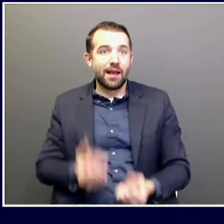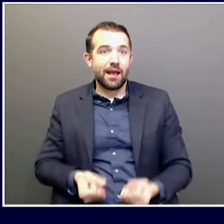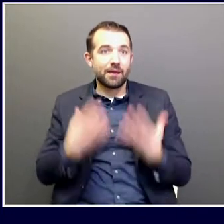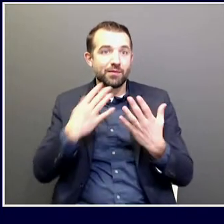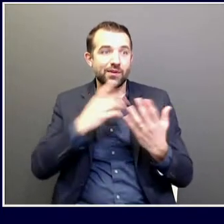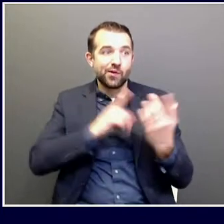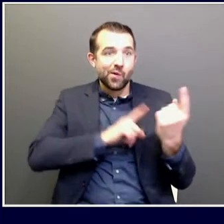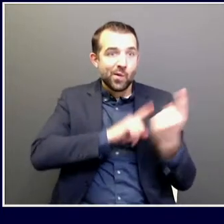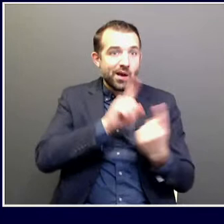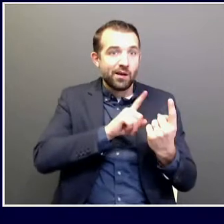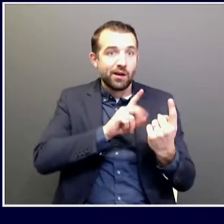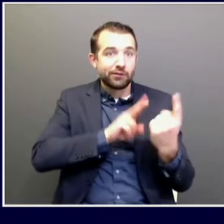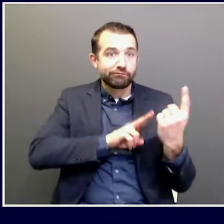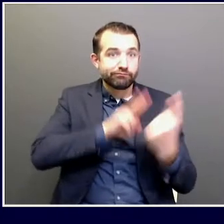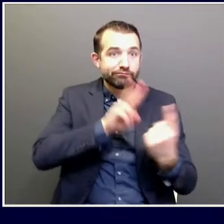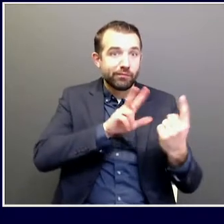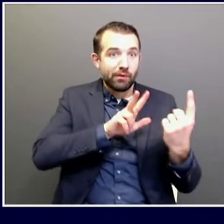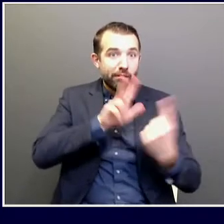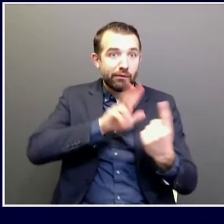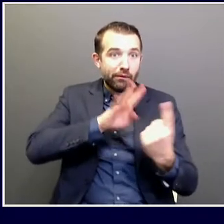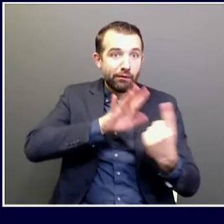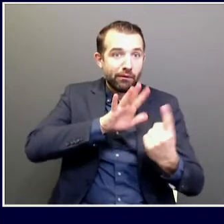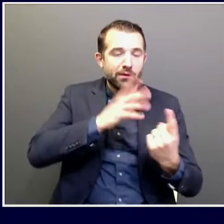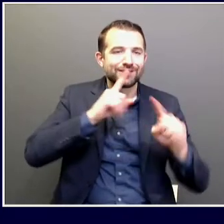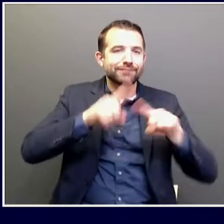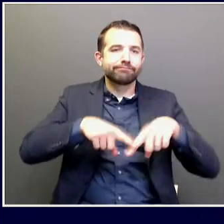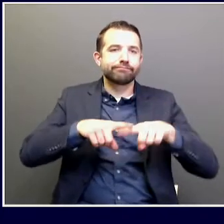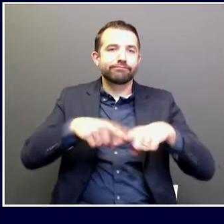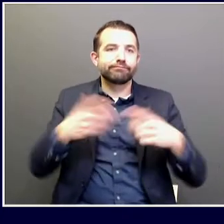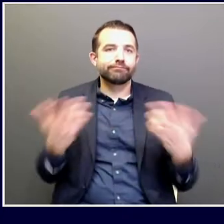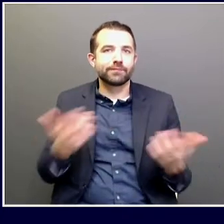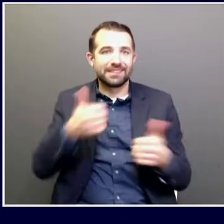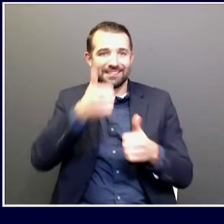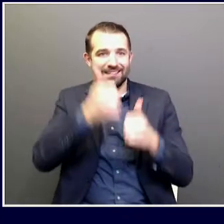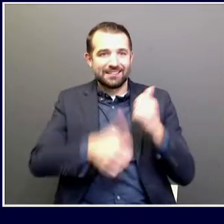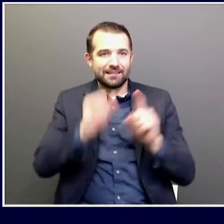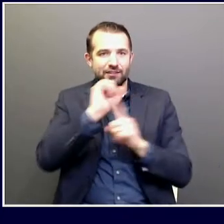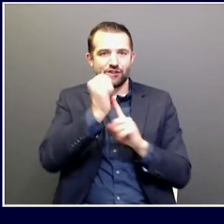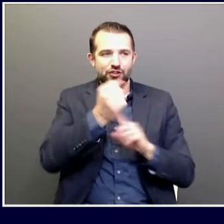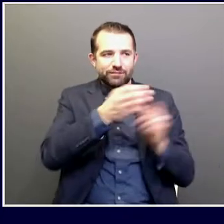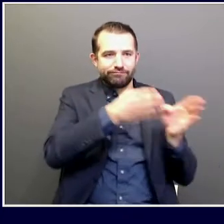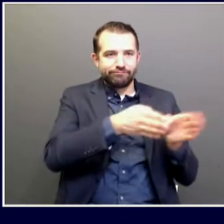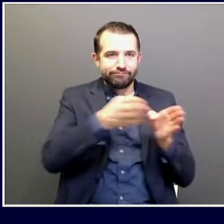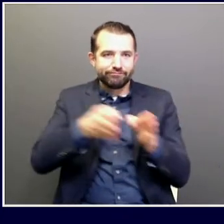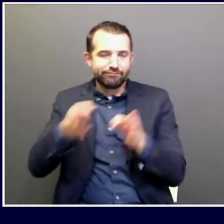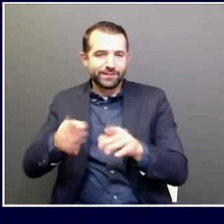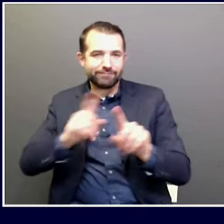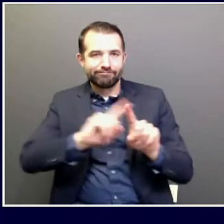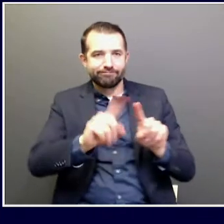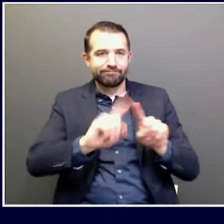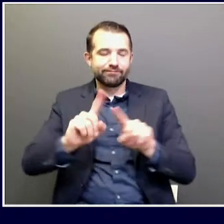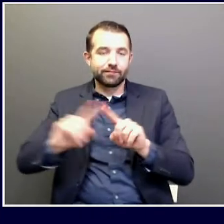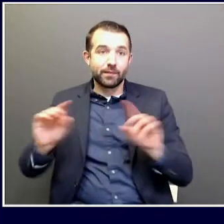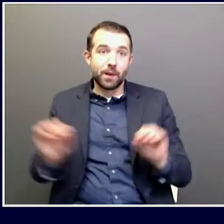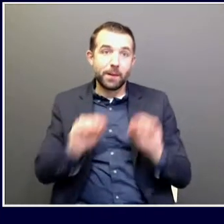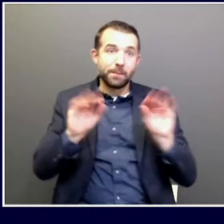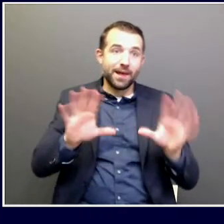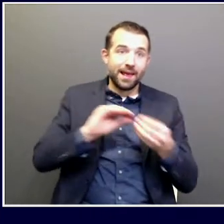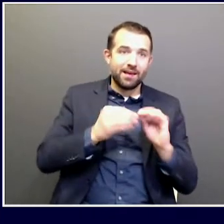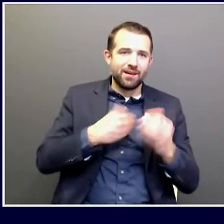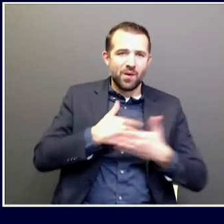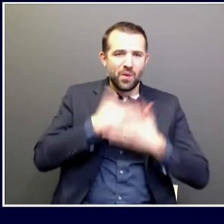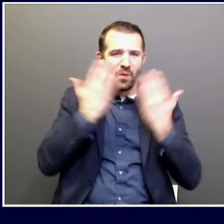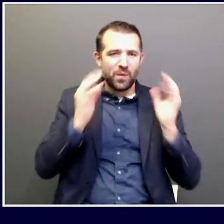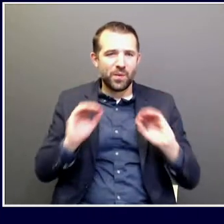supporting somebody at a higher level of care than a lower level of care. So there's no magical number. But, doing a deployment of